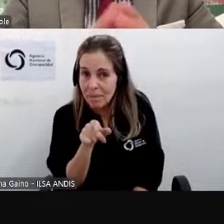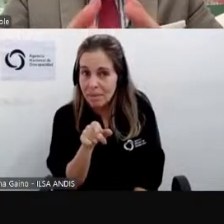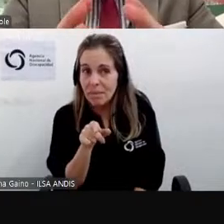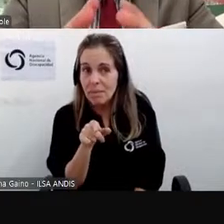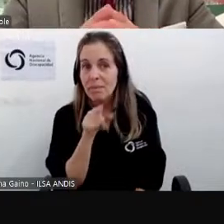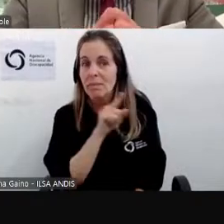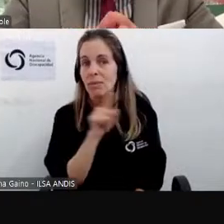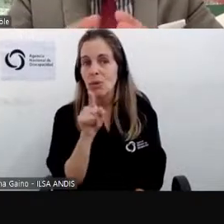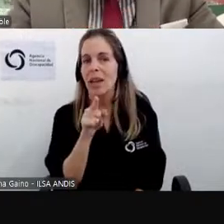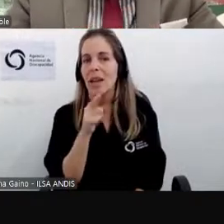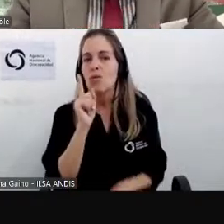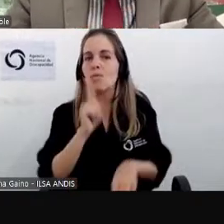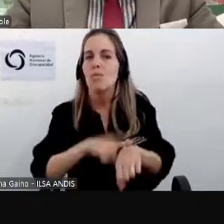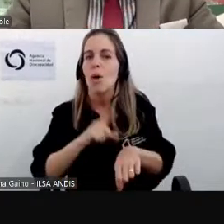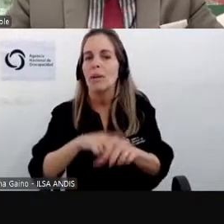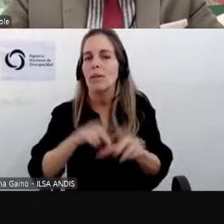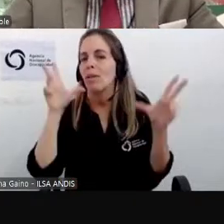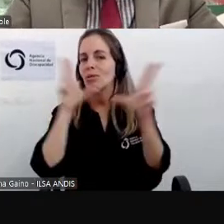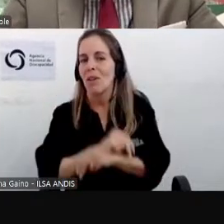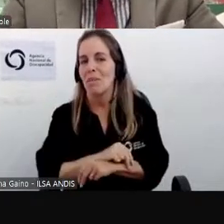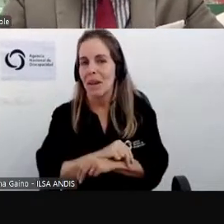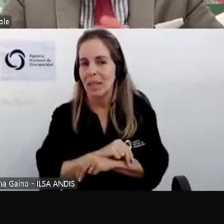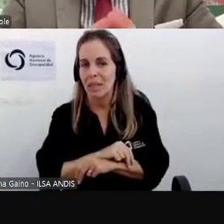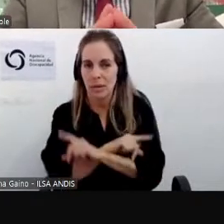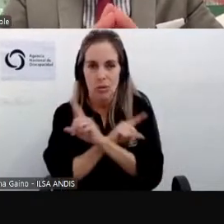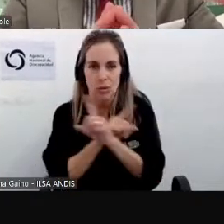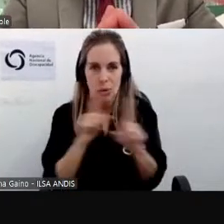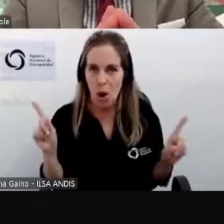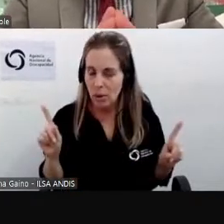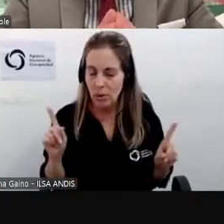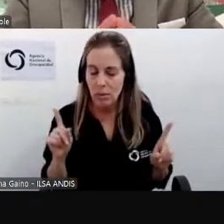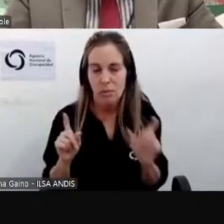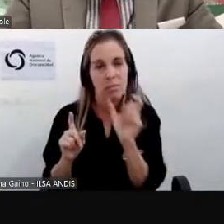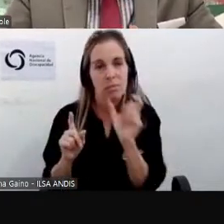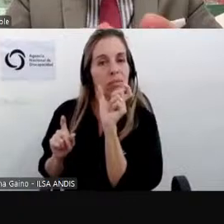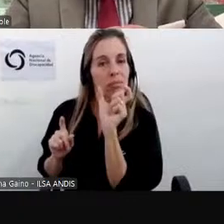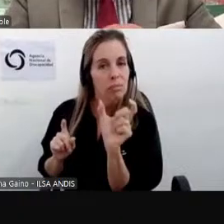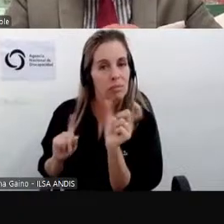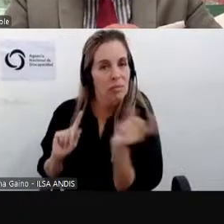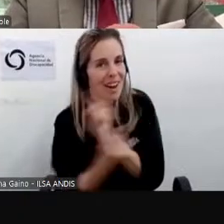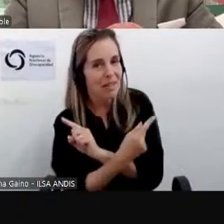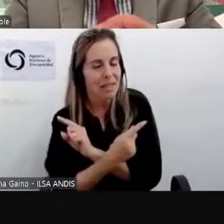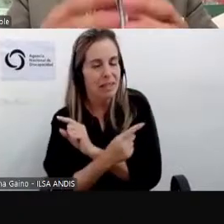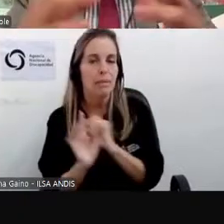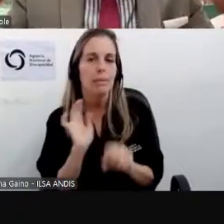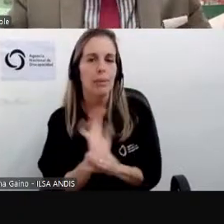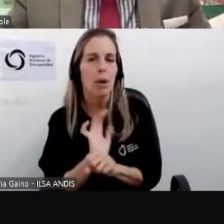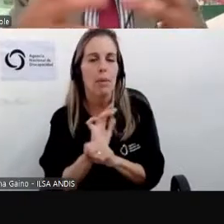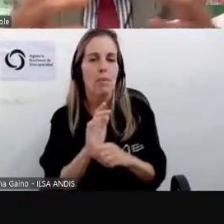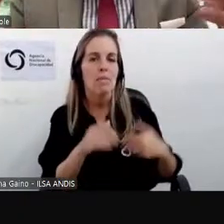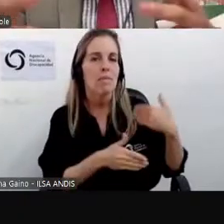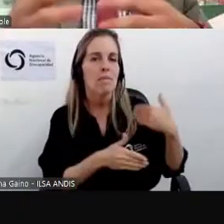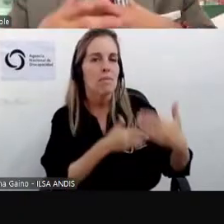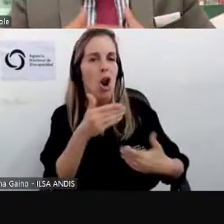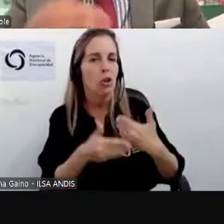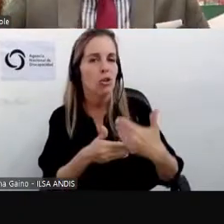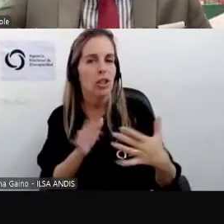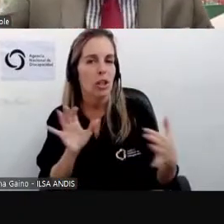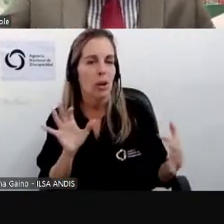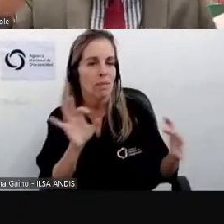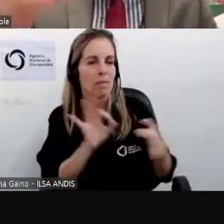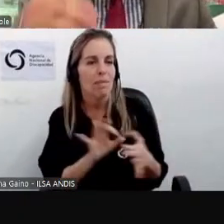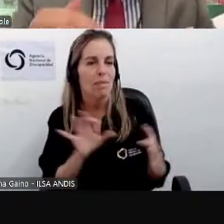does not represent due diligence is that it does not expire in a single moment. In fact, due diligence